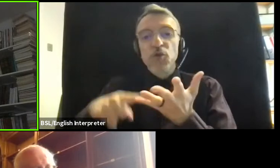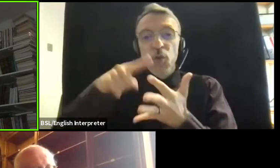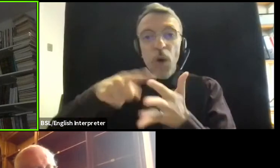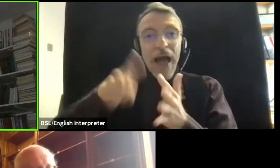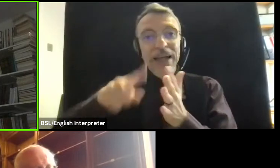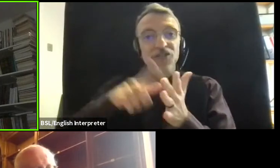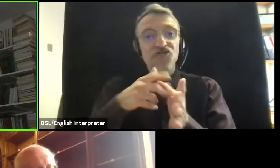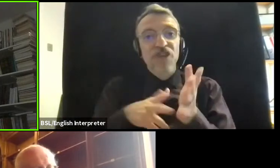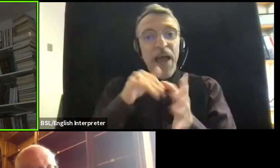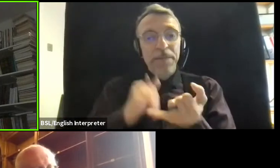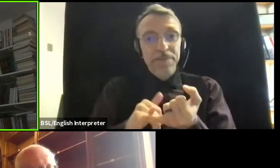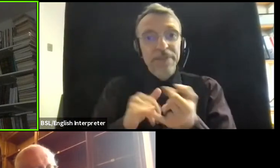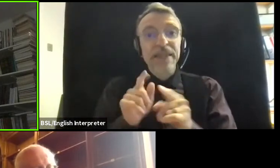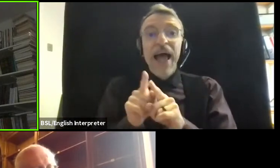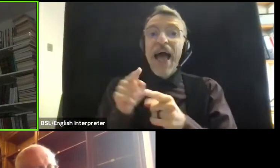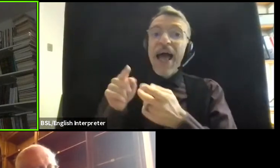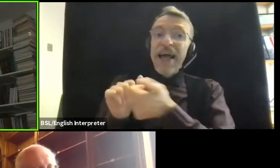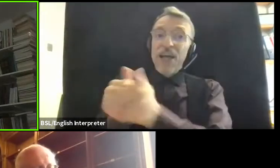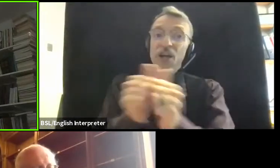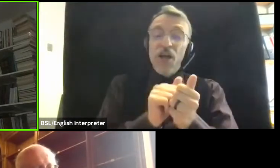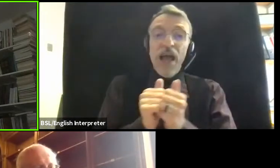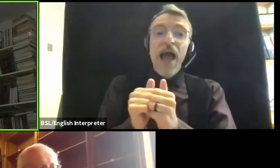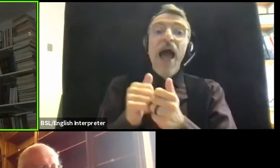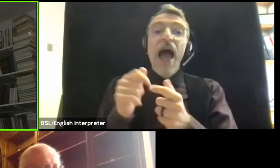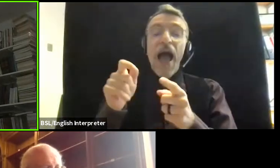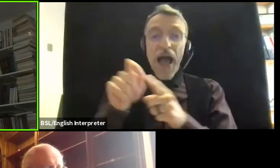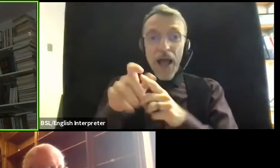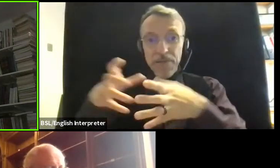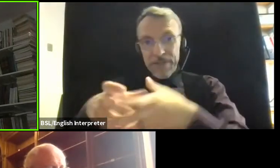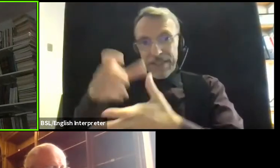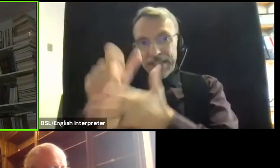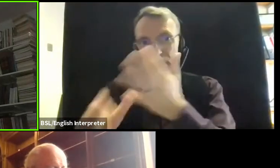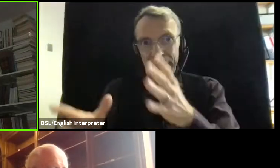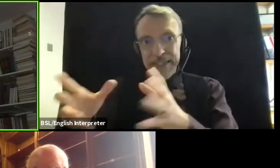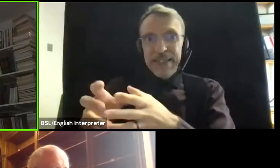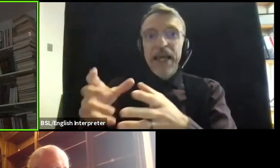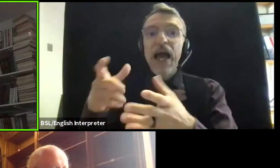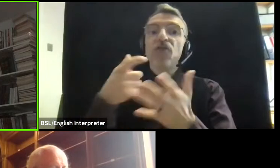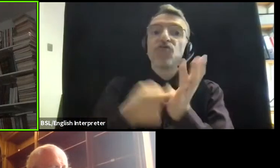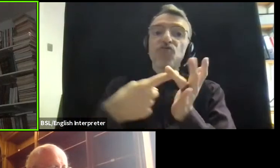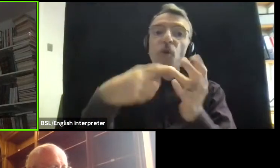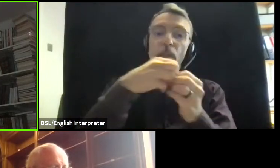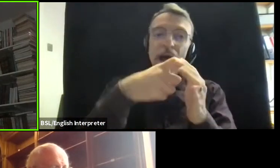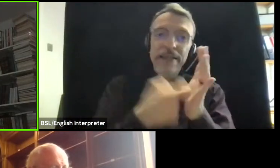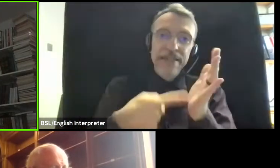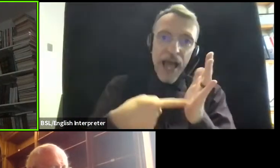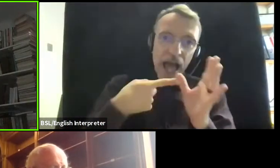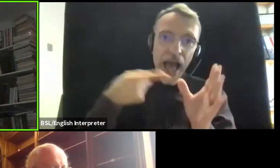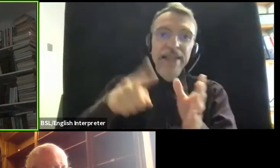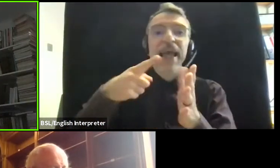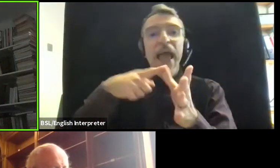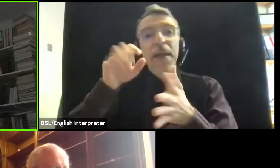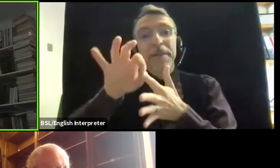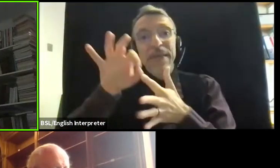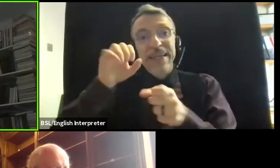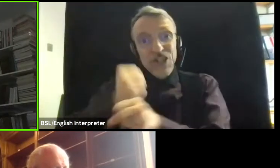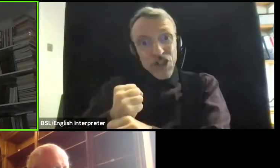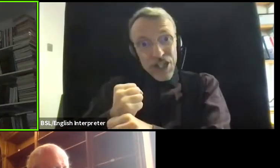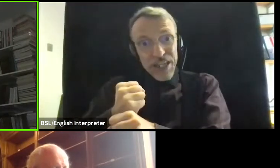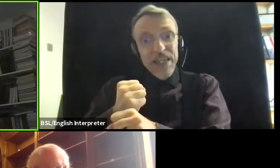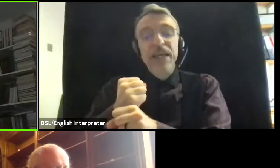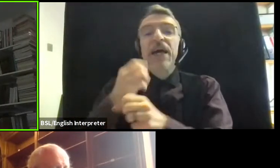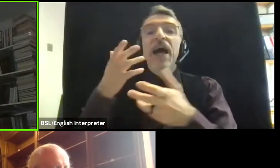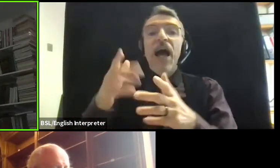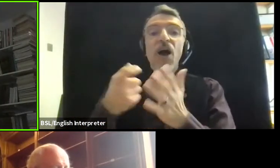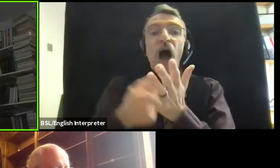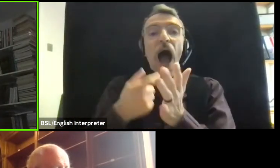also to thank colleagues at the APG on disability, in particular Roberta, and colleagues at the APG on freedom of religion and belief, Amro